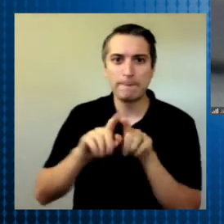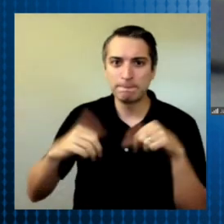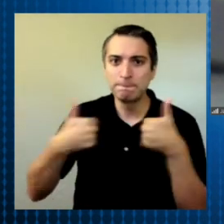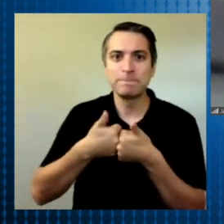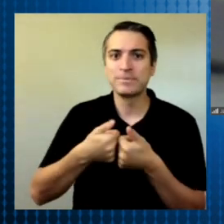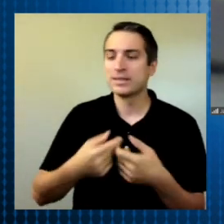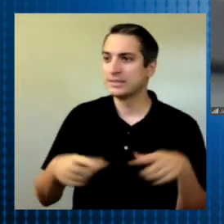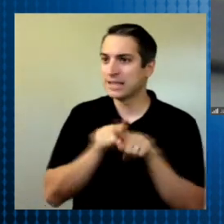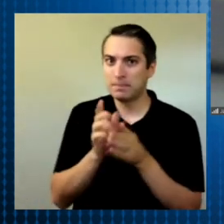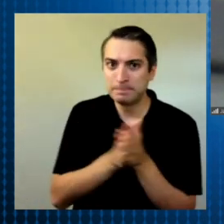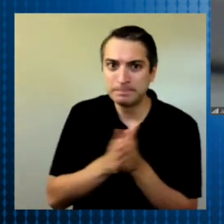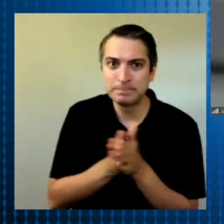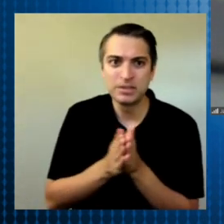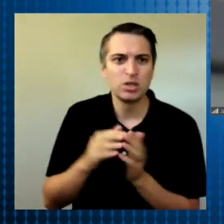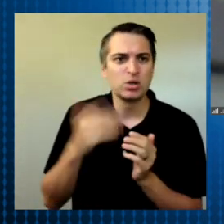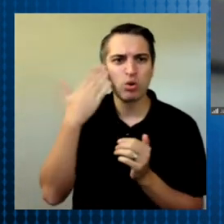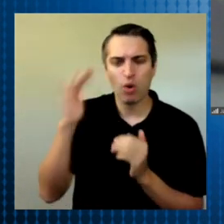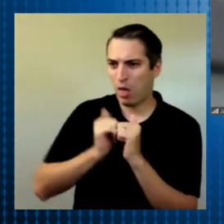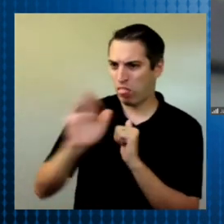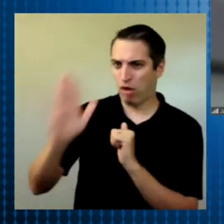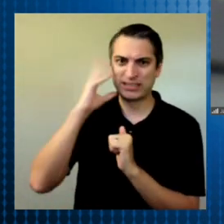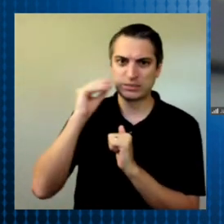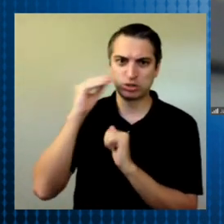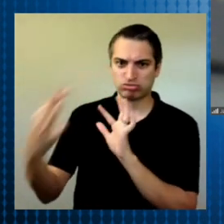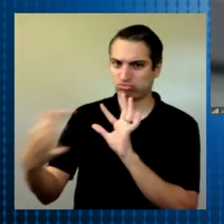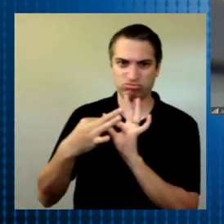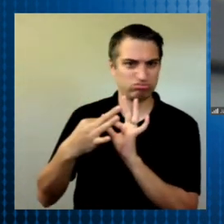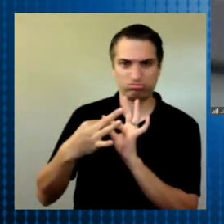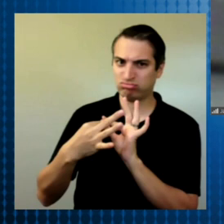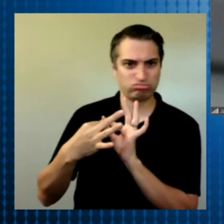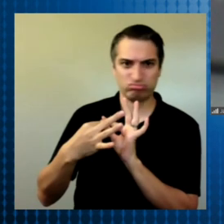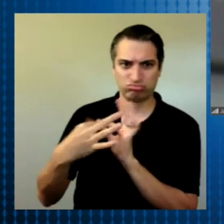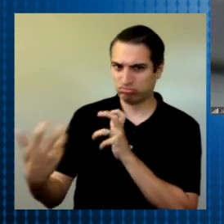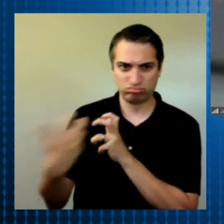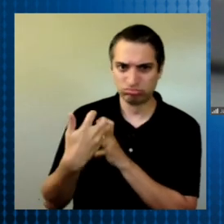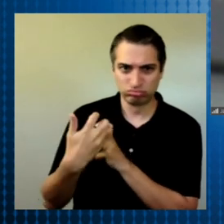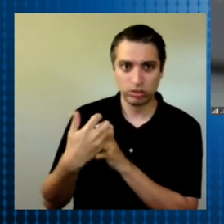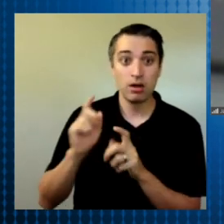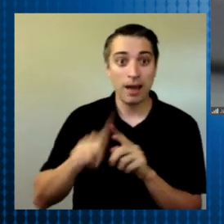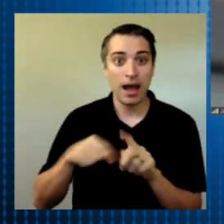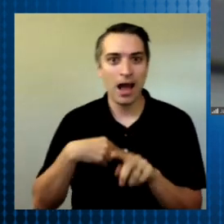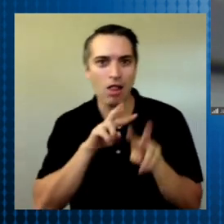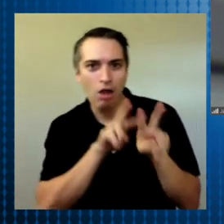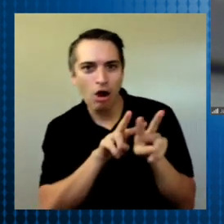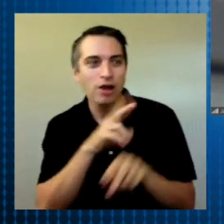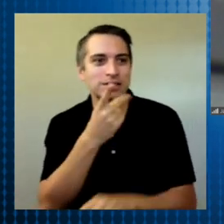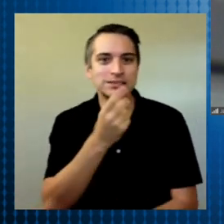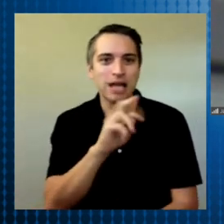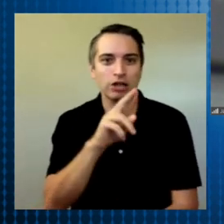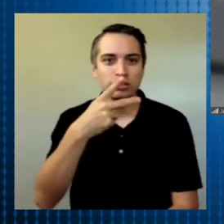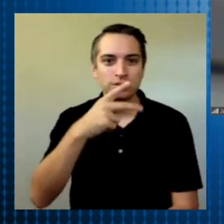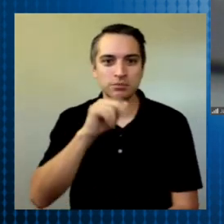may have, and they don't know how to relate their experiences to me. But when I'm looking at people who look like Dr. Pickard with this level